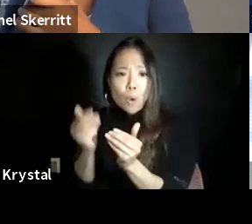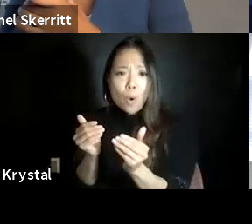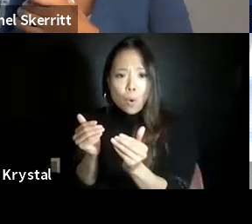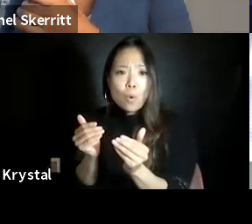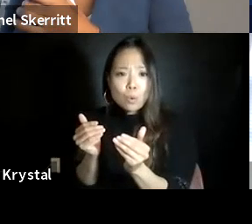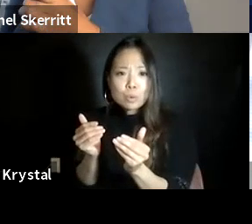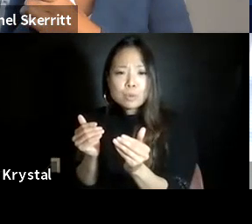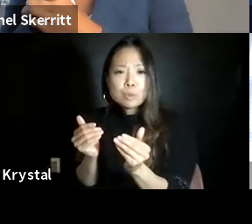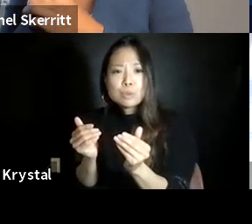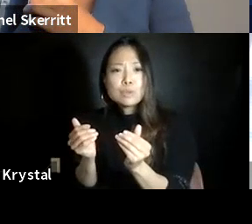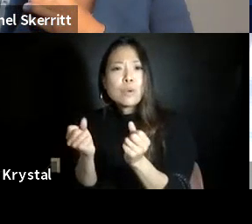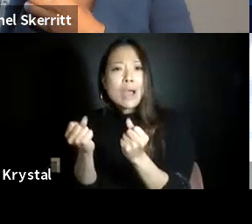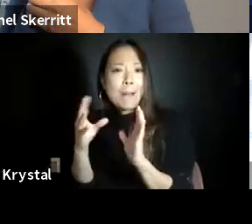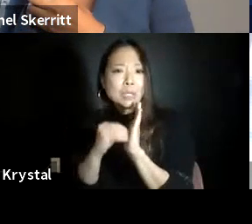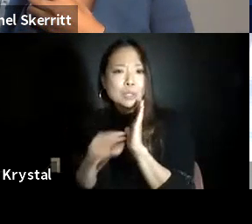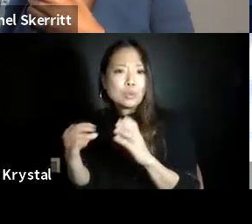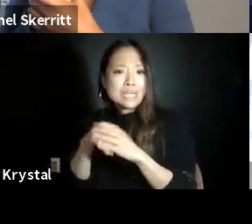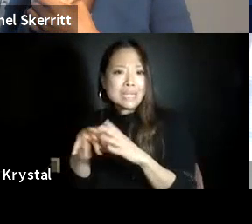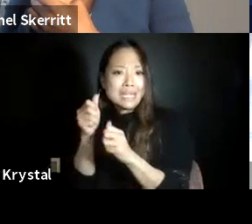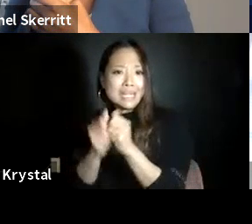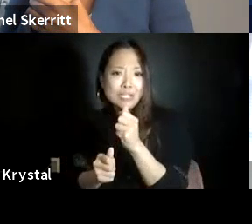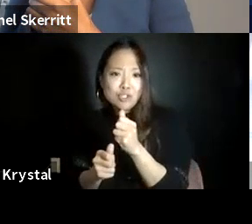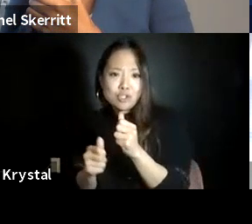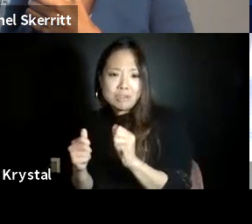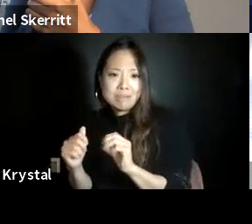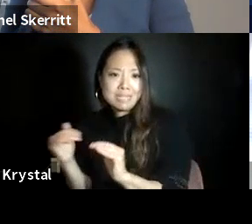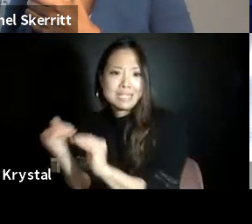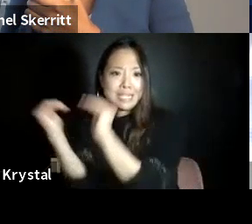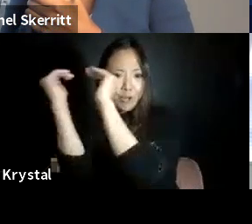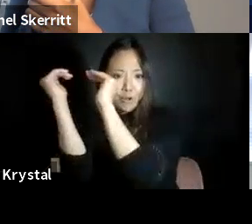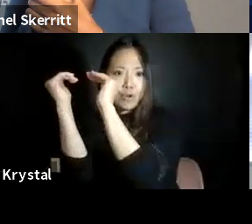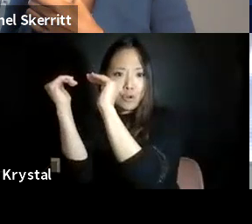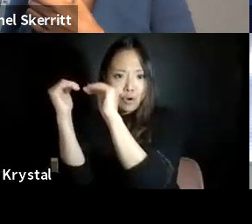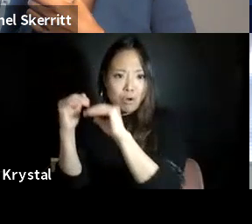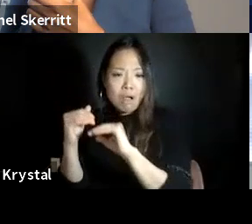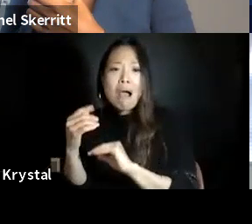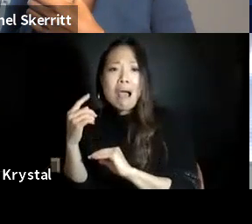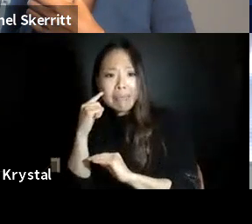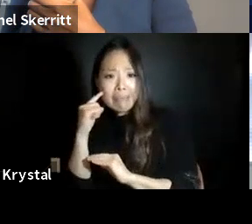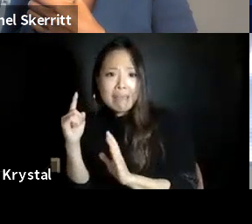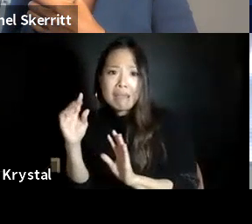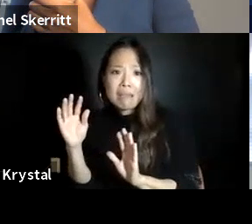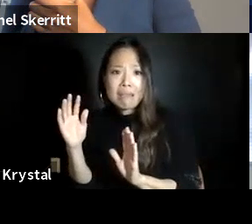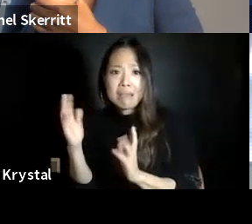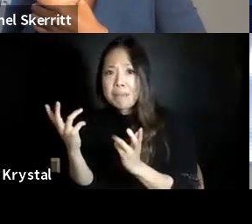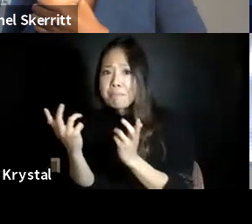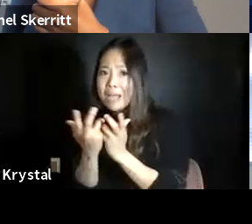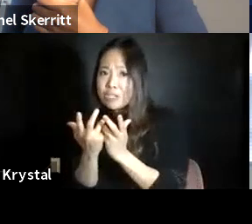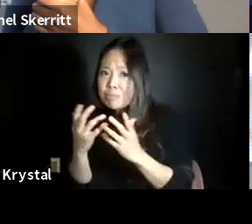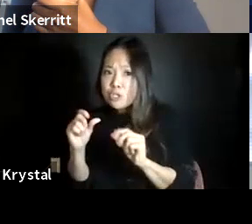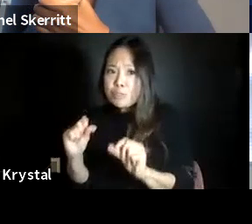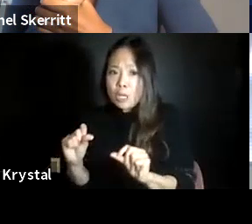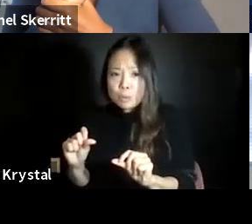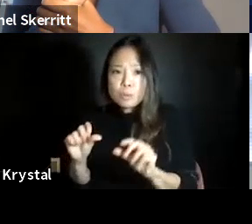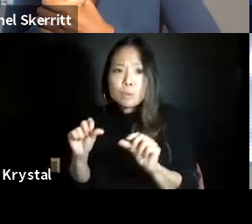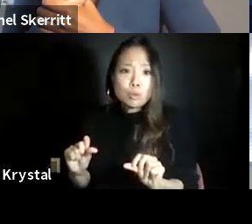number of students in each tier. I think it's, they got it as aligned as possible size-wise so that you could do an equal number